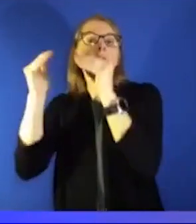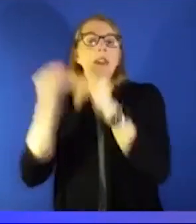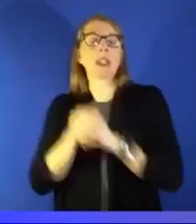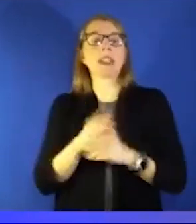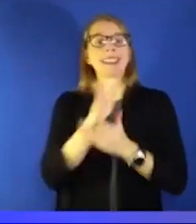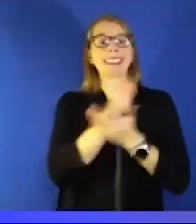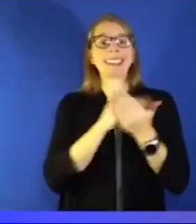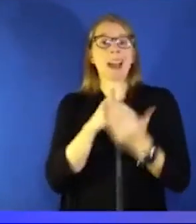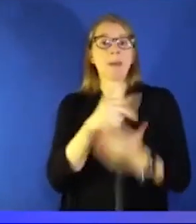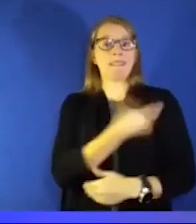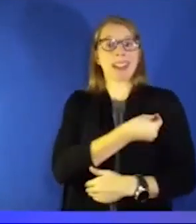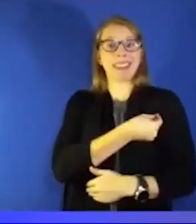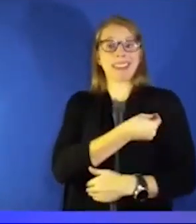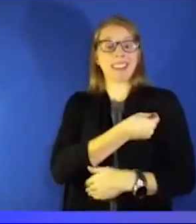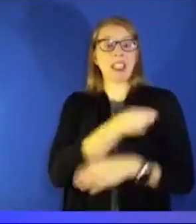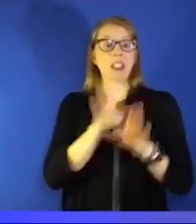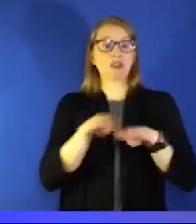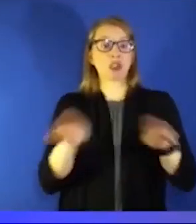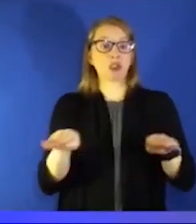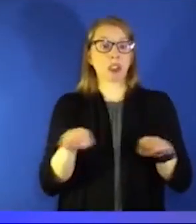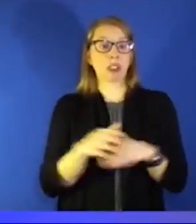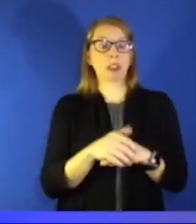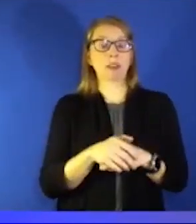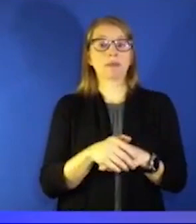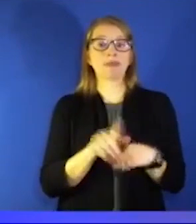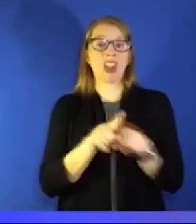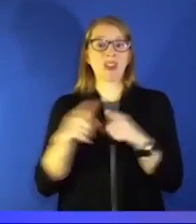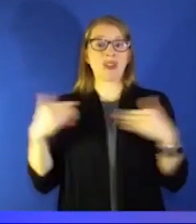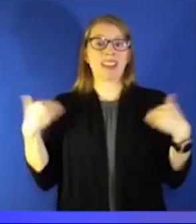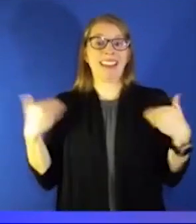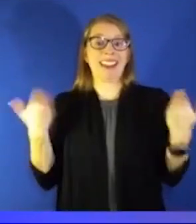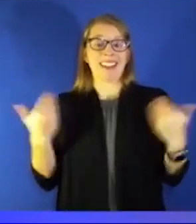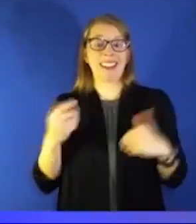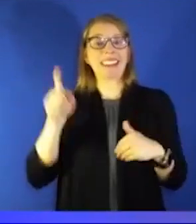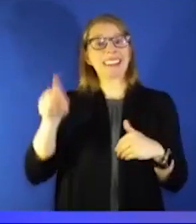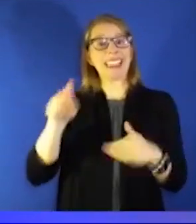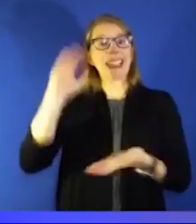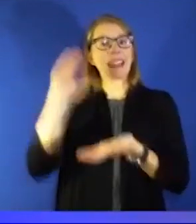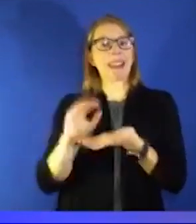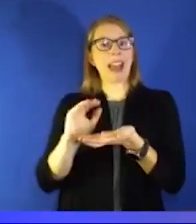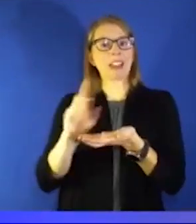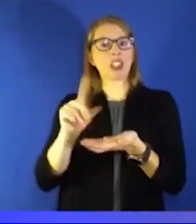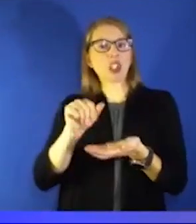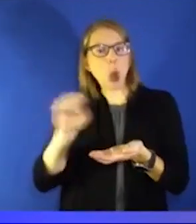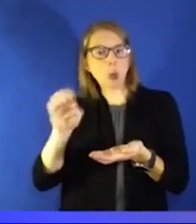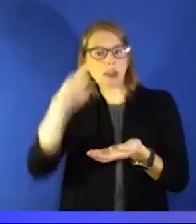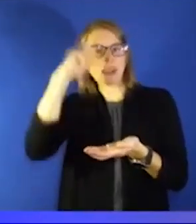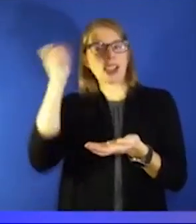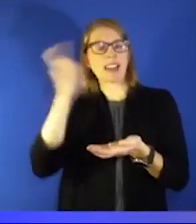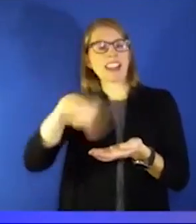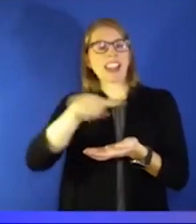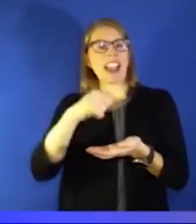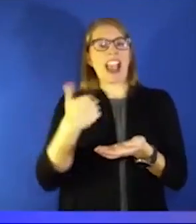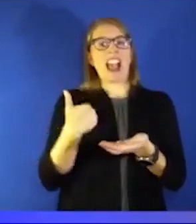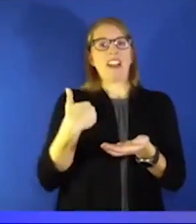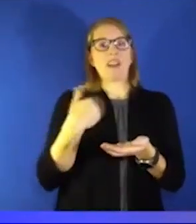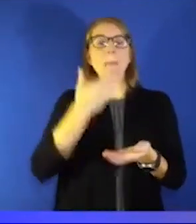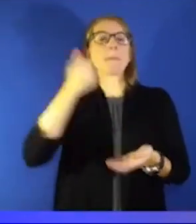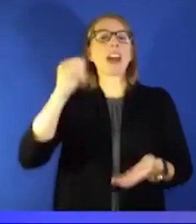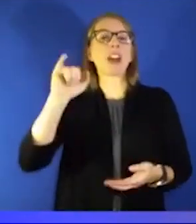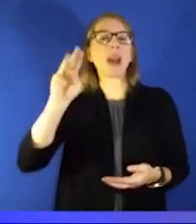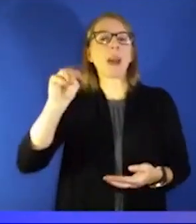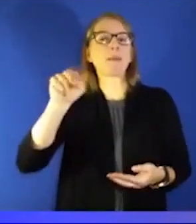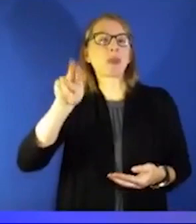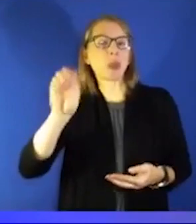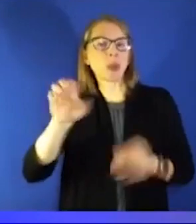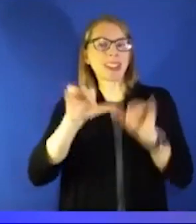vaccines where children and adolescents need less doses because they have a better immune system. And